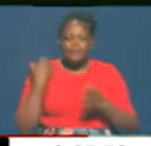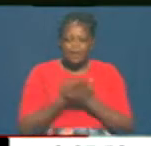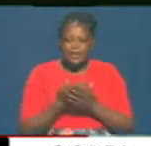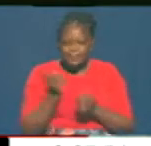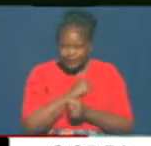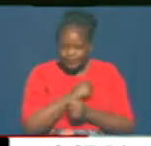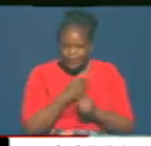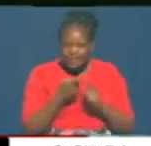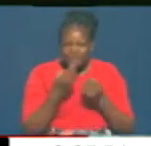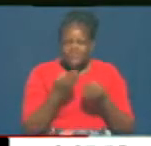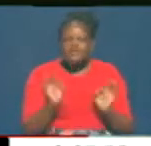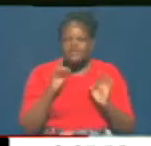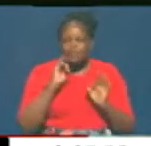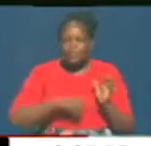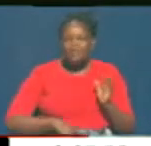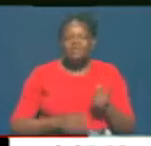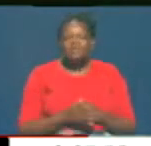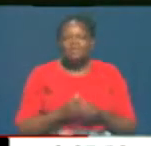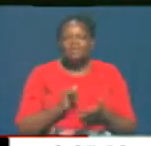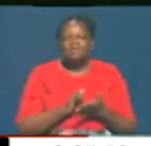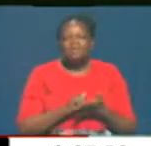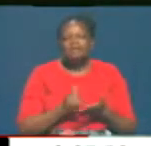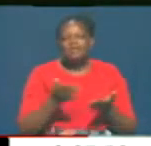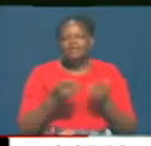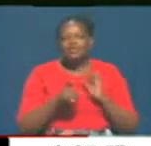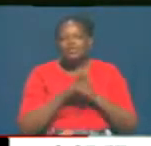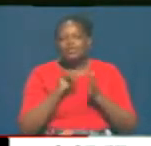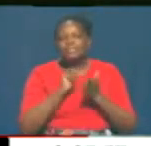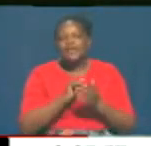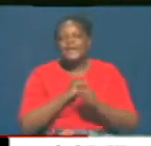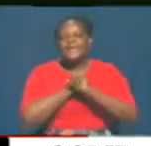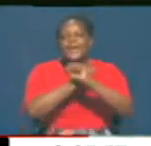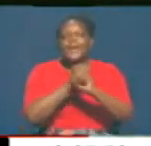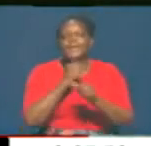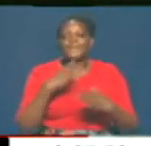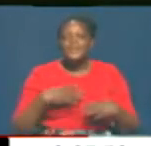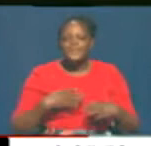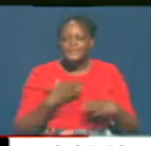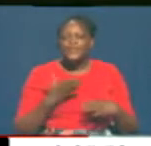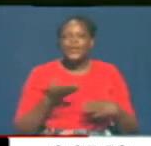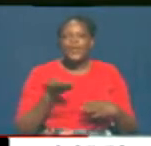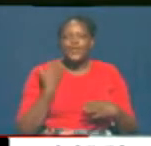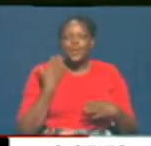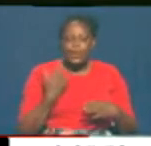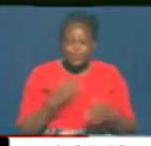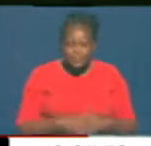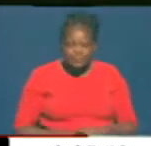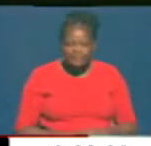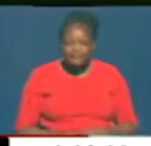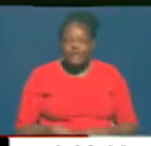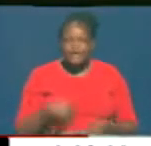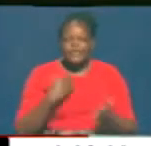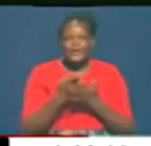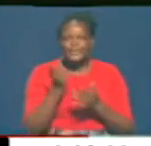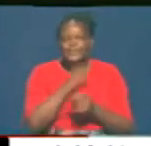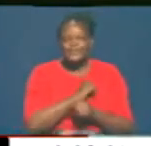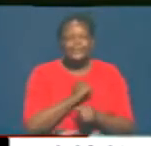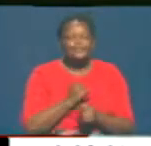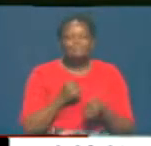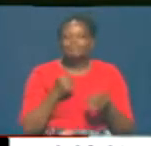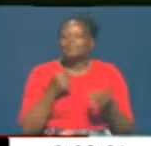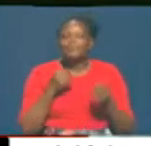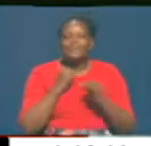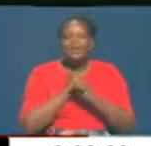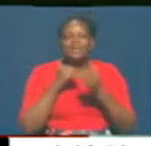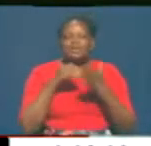The government to formulate laws that protect former inmates against stigma and discrimination as they seek opportunities for employment.